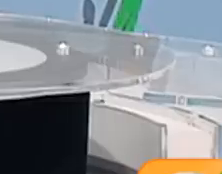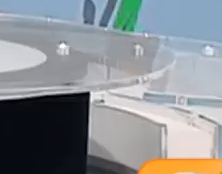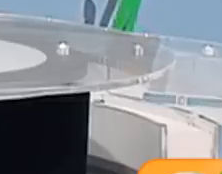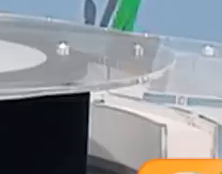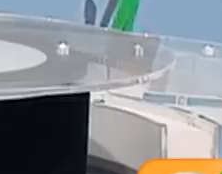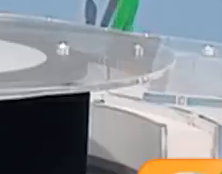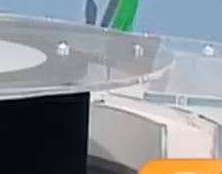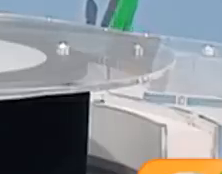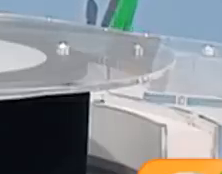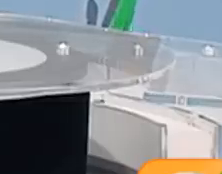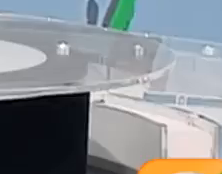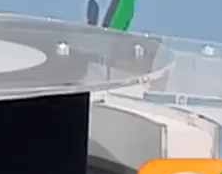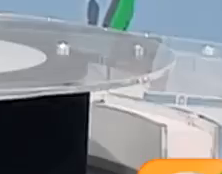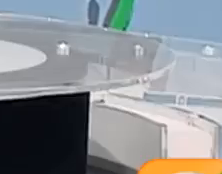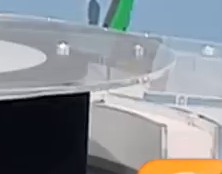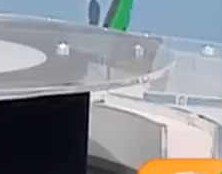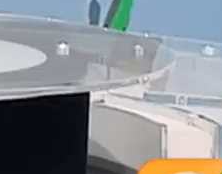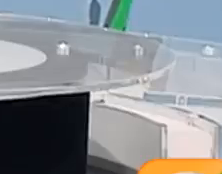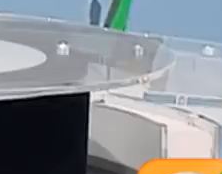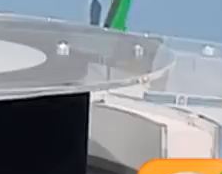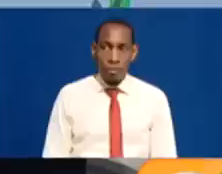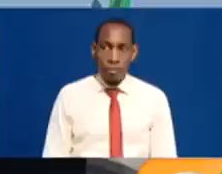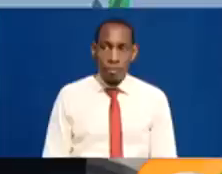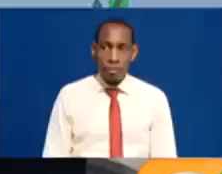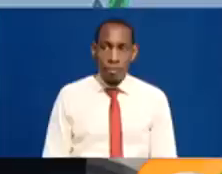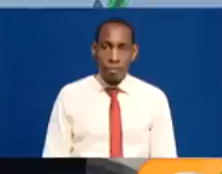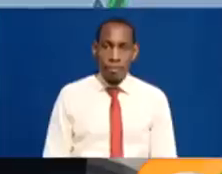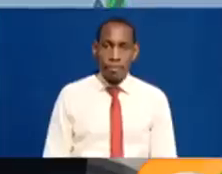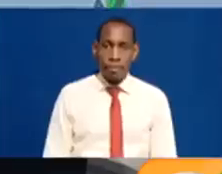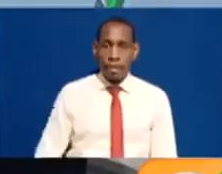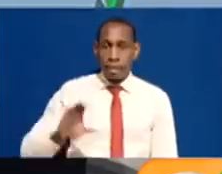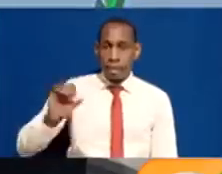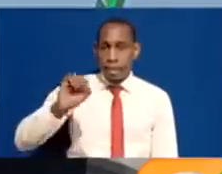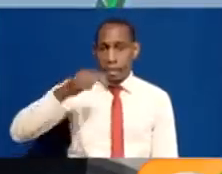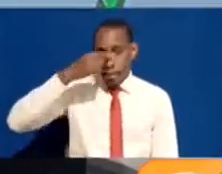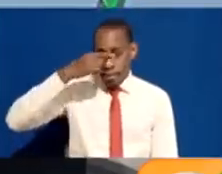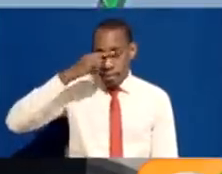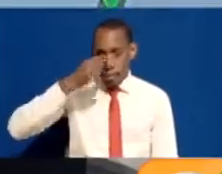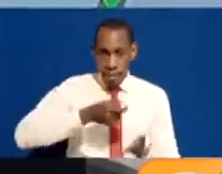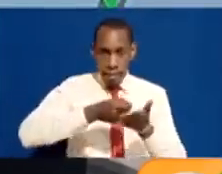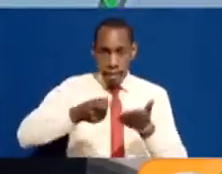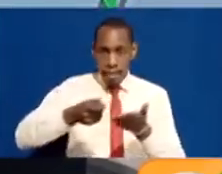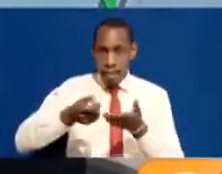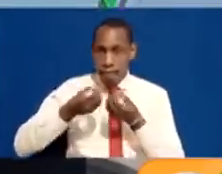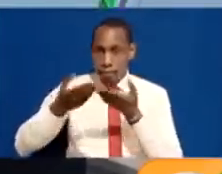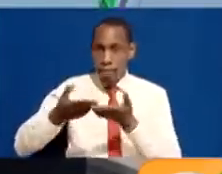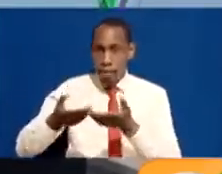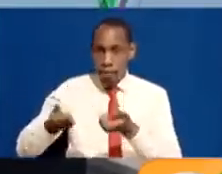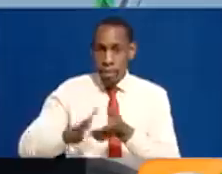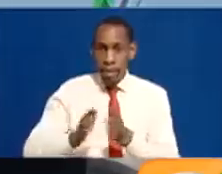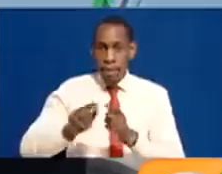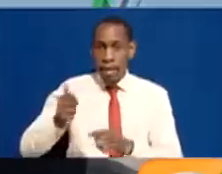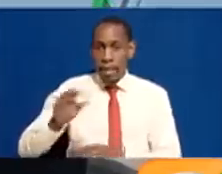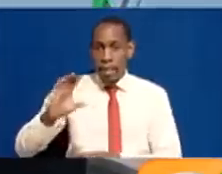Cabinet Secretary MUtahi Kagwe even signing off a press release from his desk. Some of the outgoing CSs have,